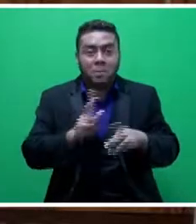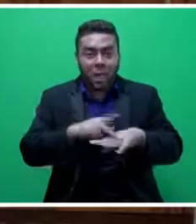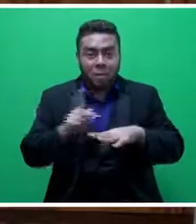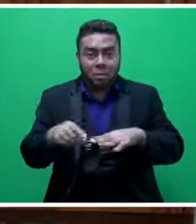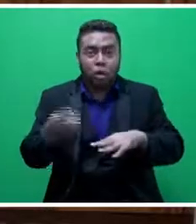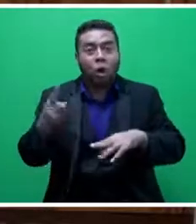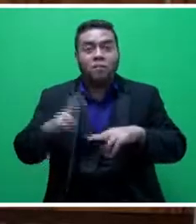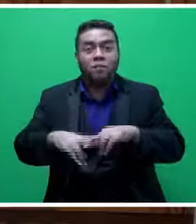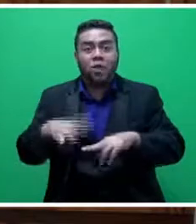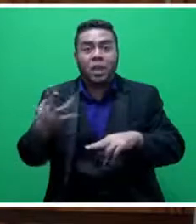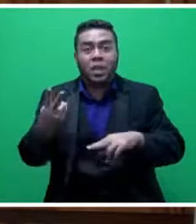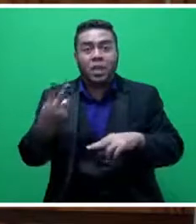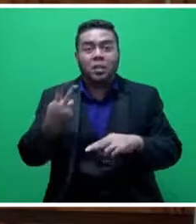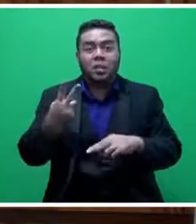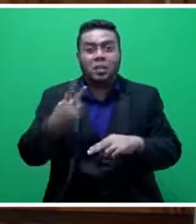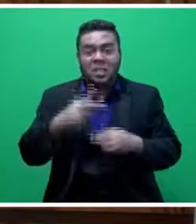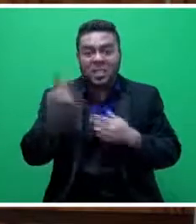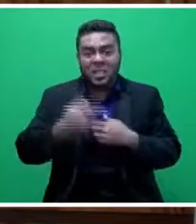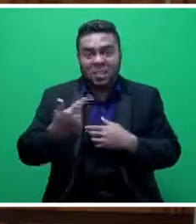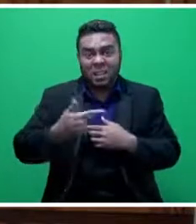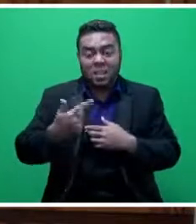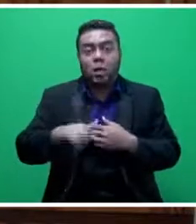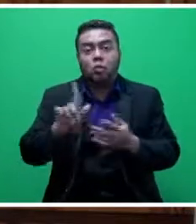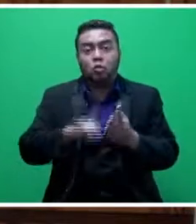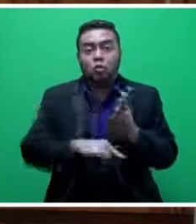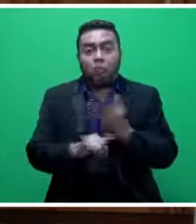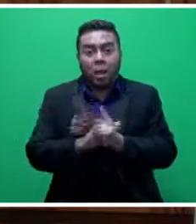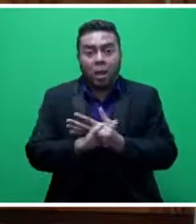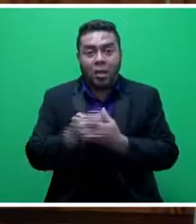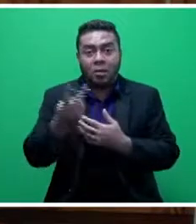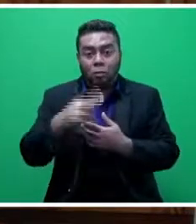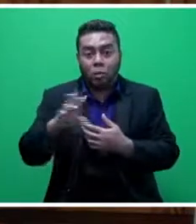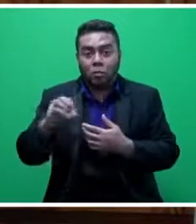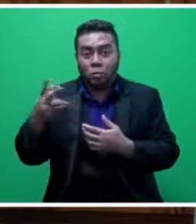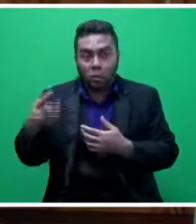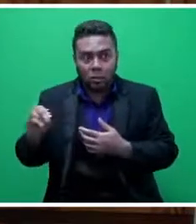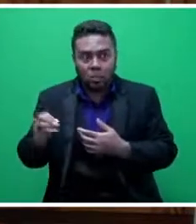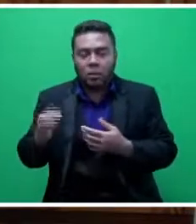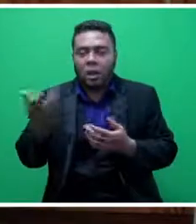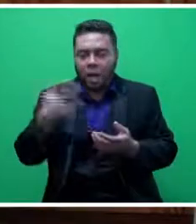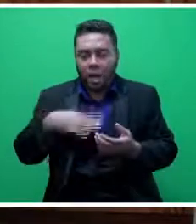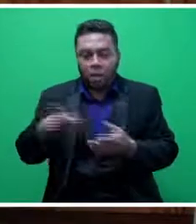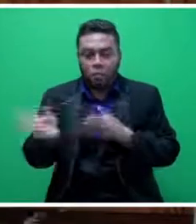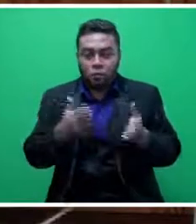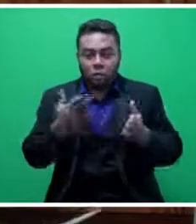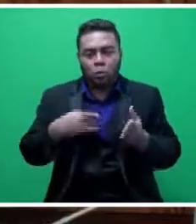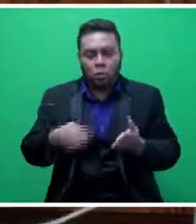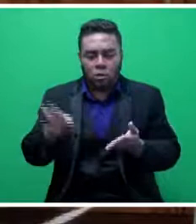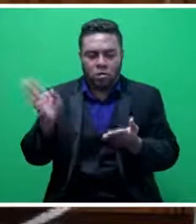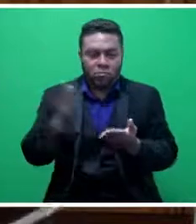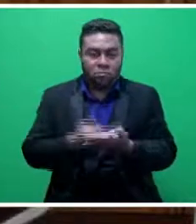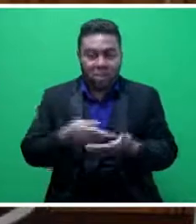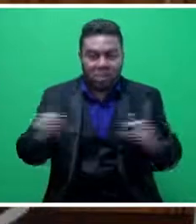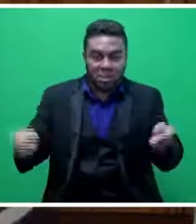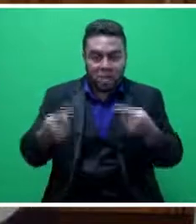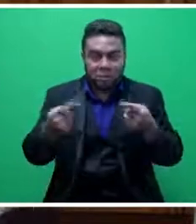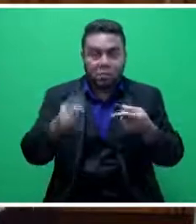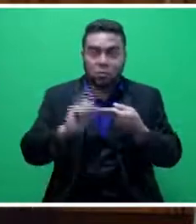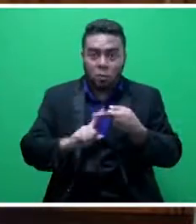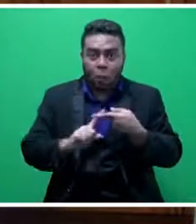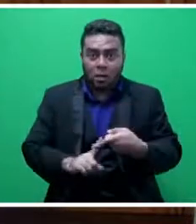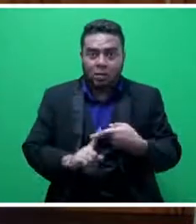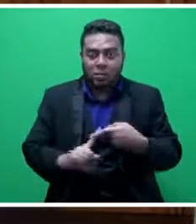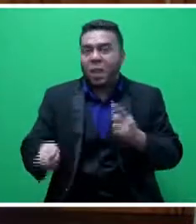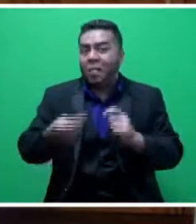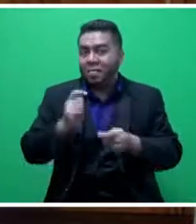July 2020, I move that the following consequential bills be debated, voted upon, and be passed. 1.